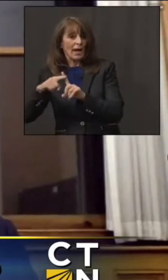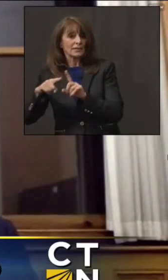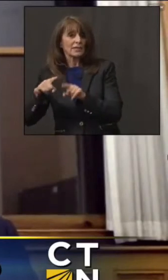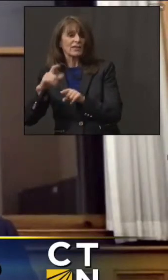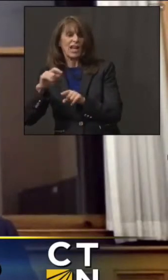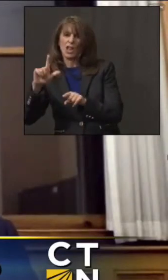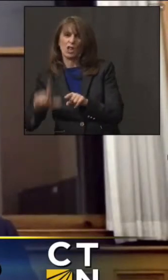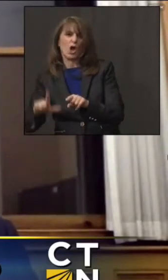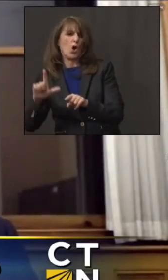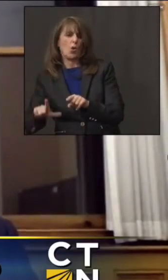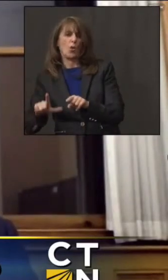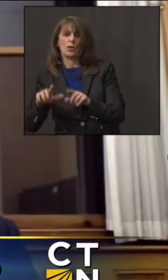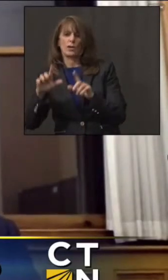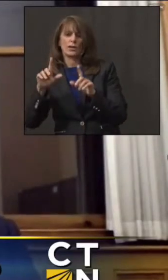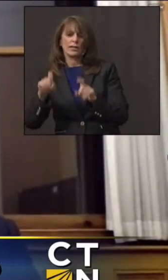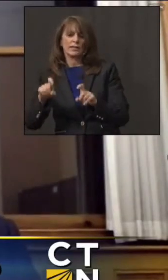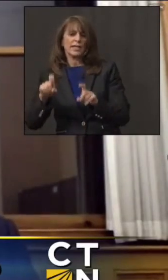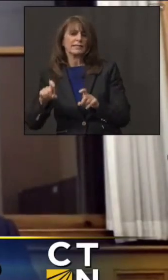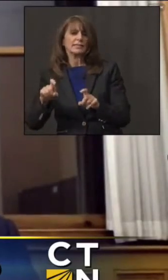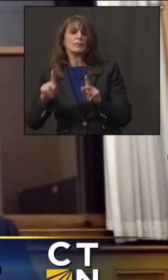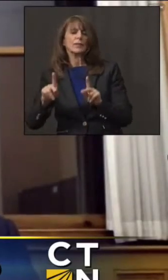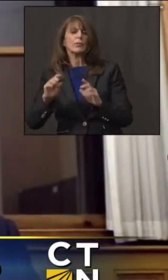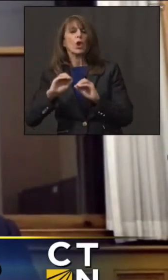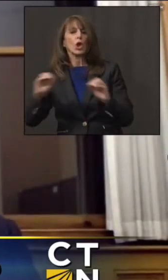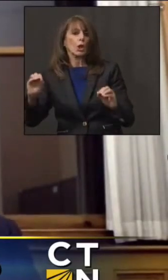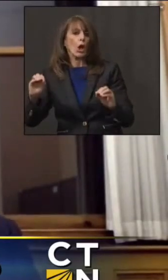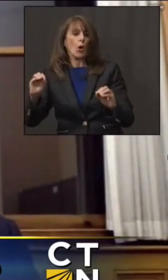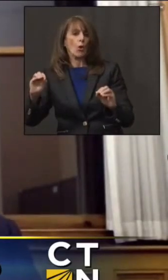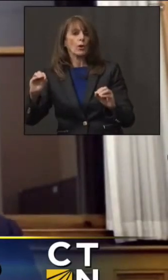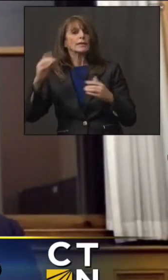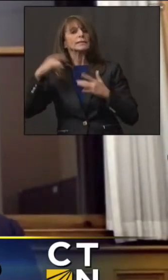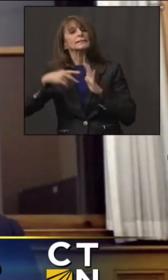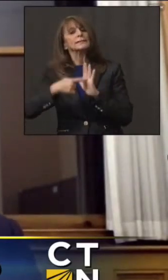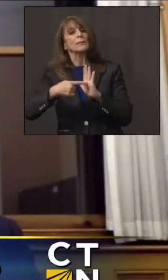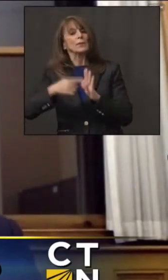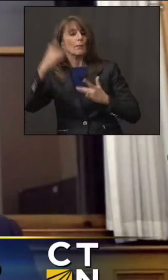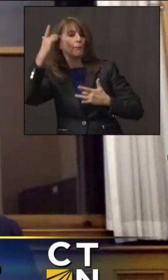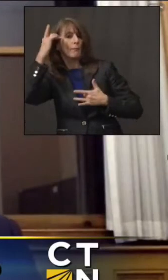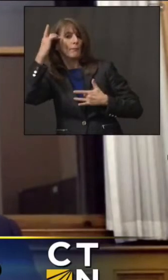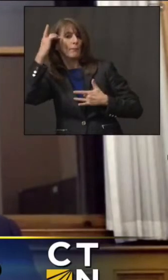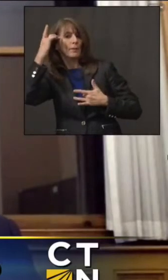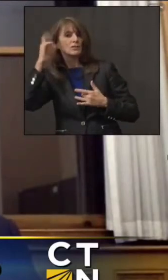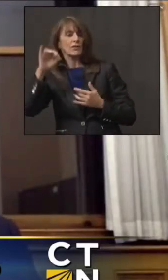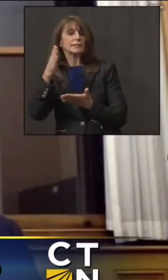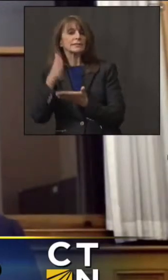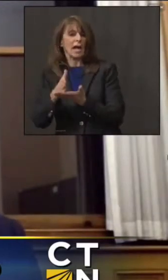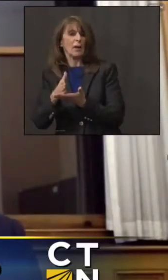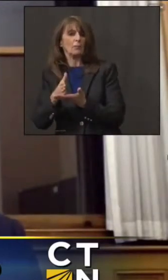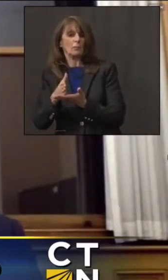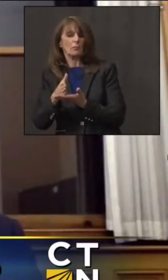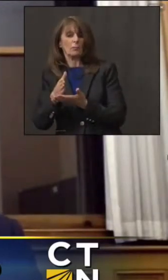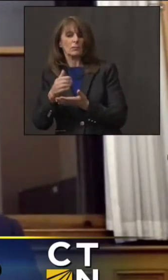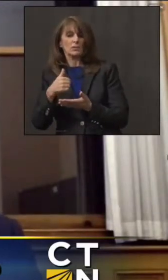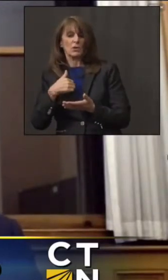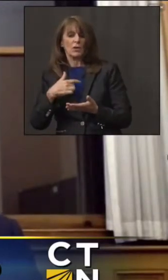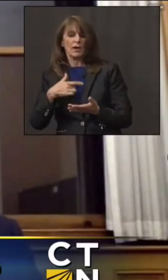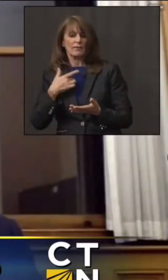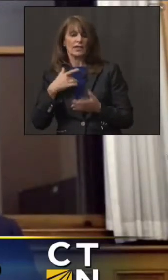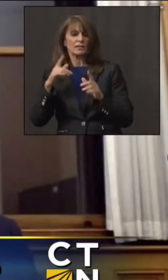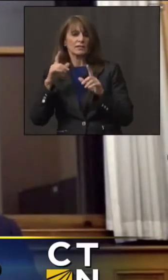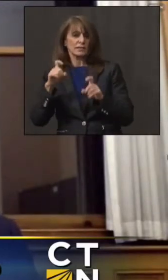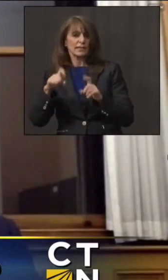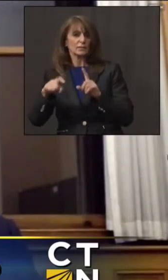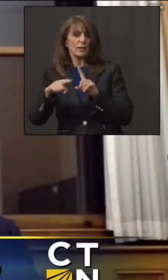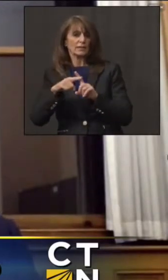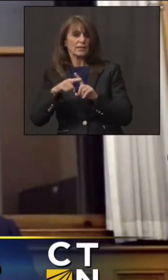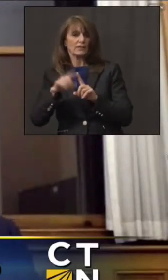low. You're testing asymptomatic people over and over again. And that now stops. So actually you should expect, test positivity